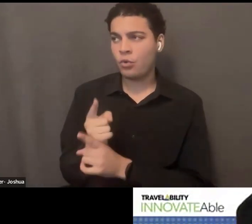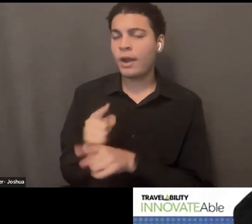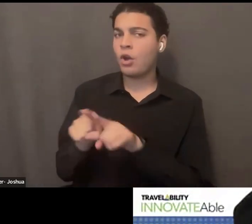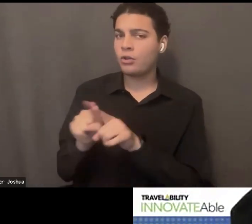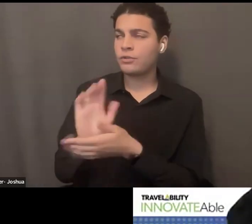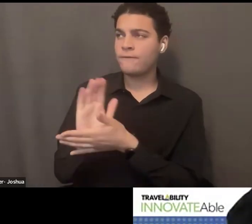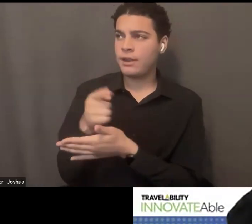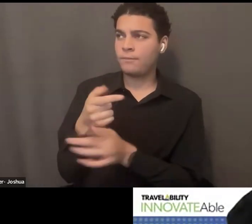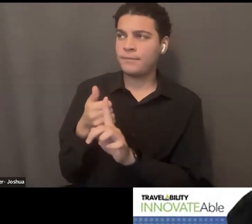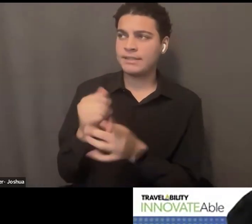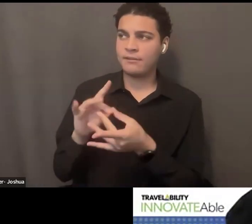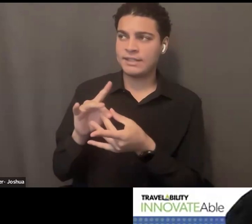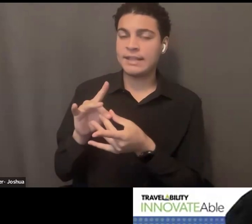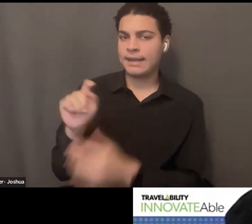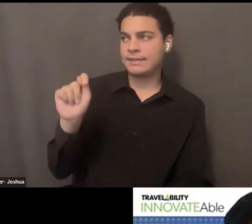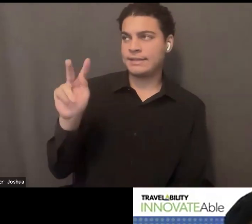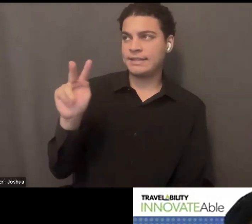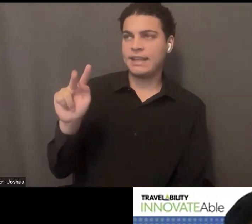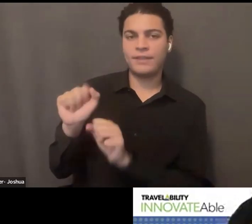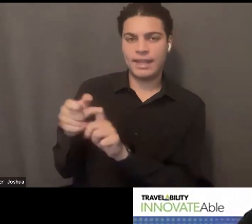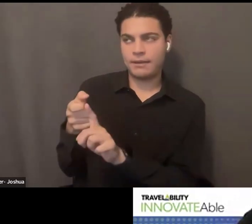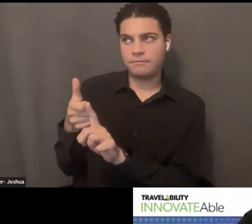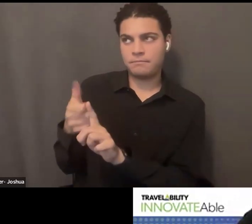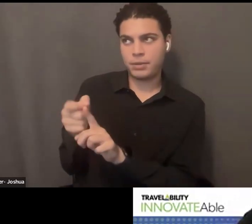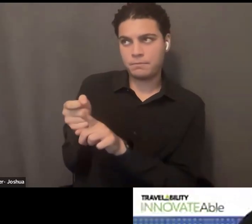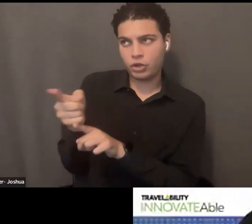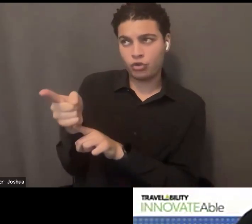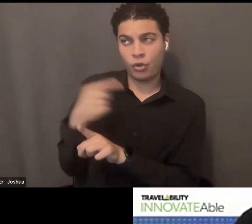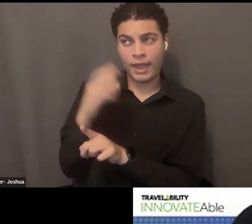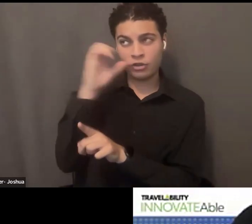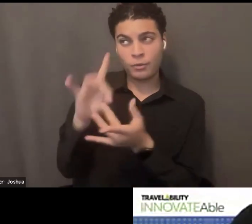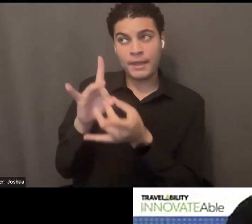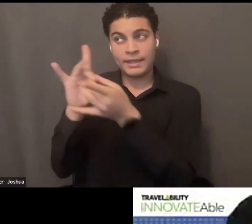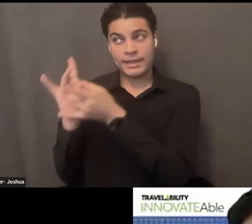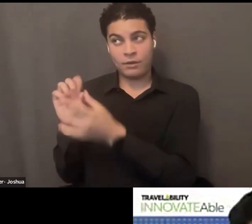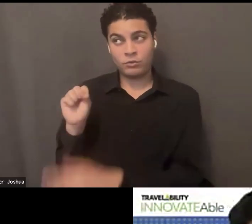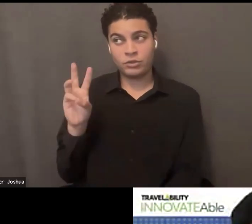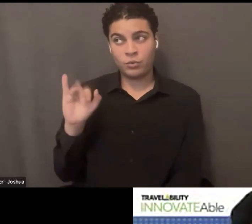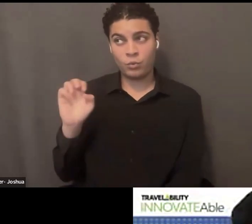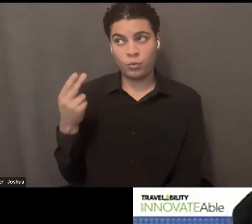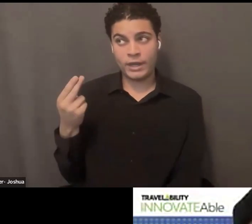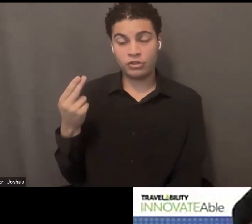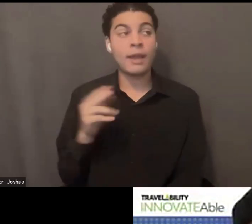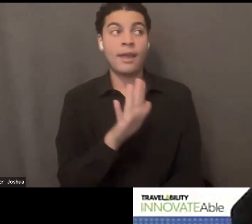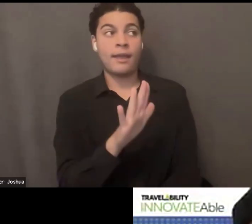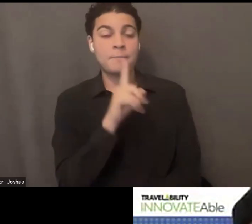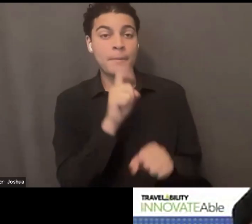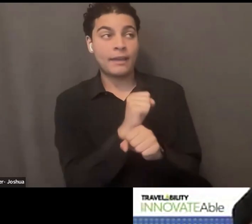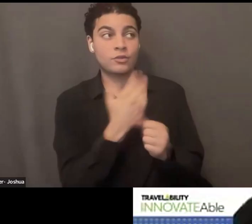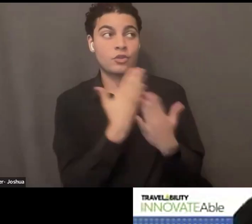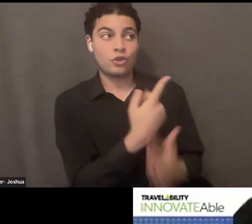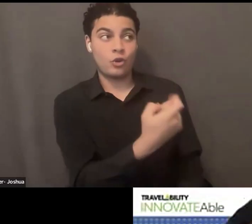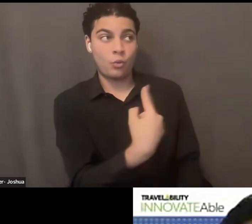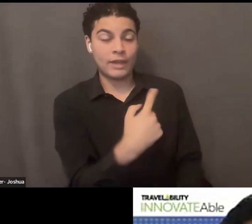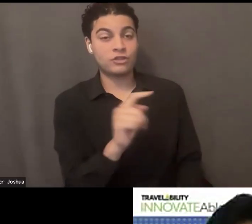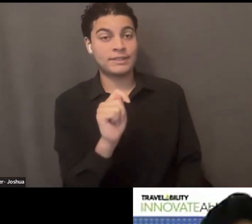TV that would be controlled by the light switch. But I was just curious. Sorry, go ahead. It's a good question. For the TV, it turns